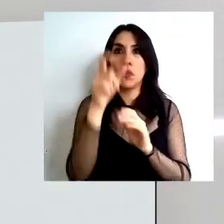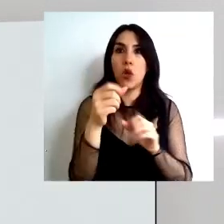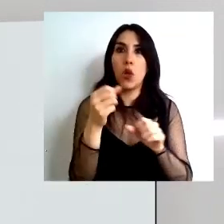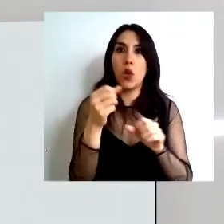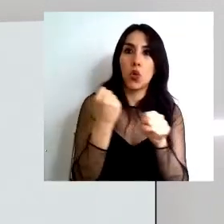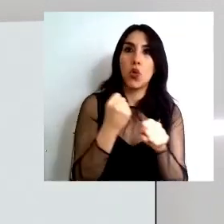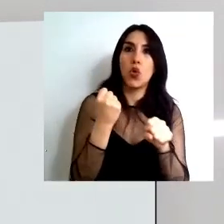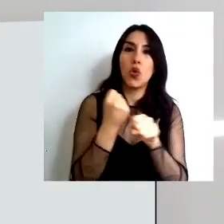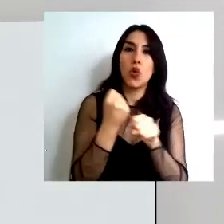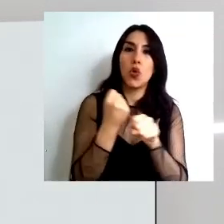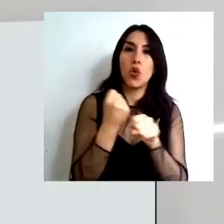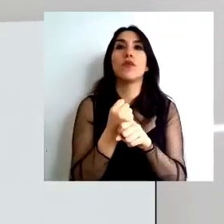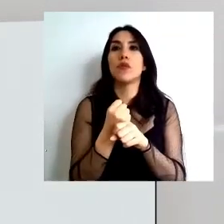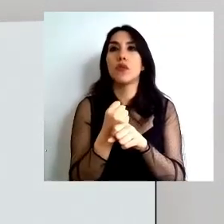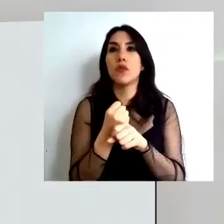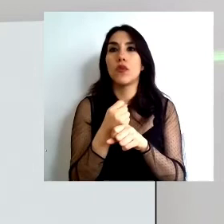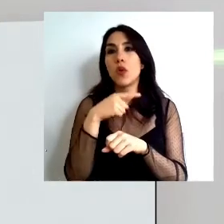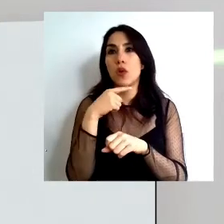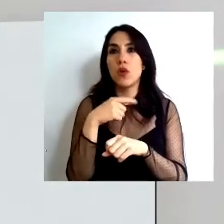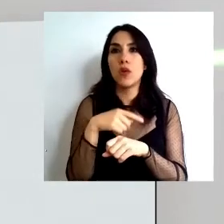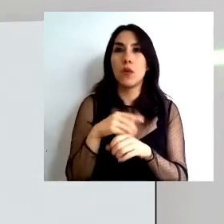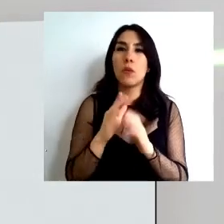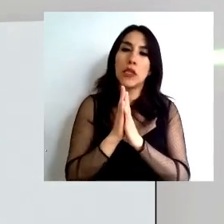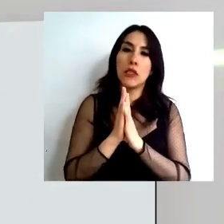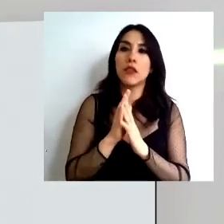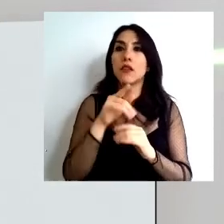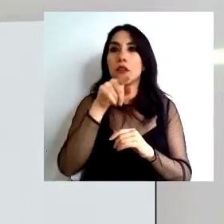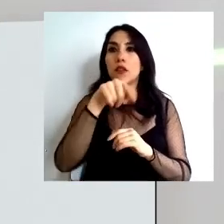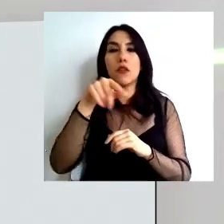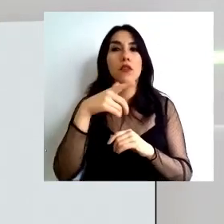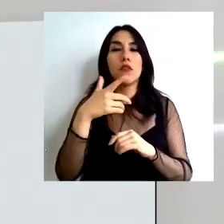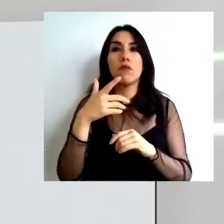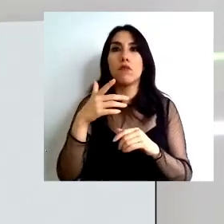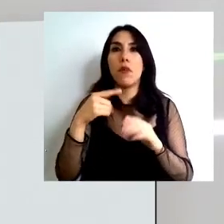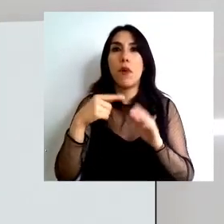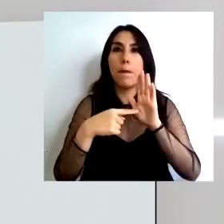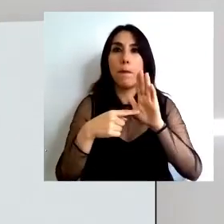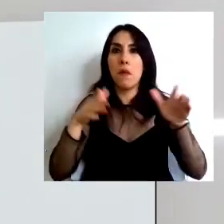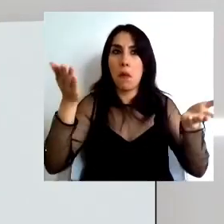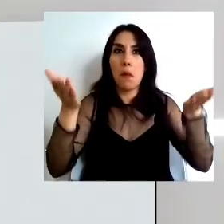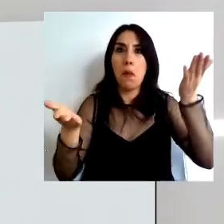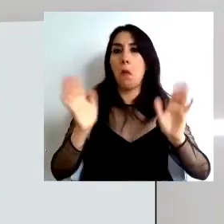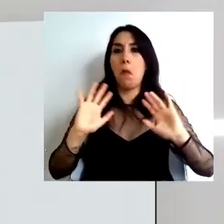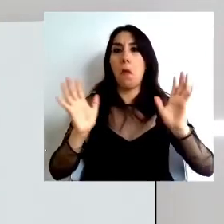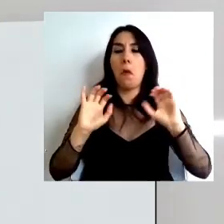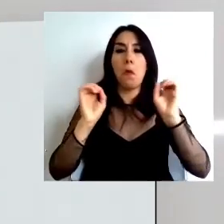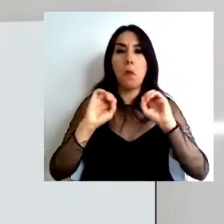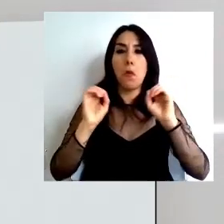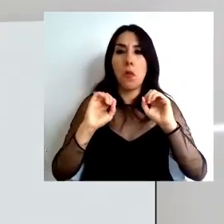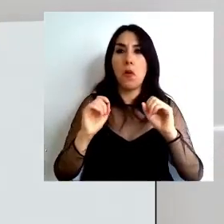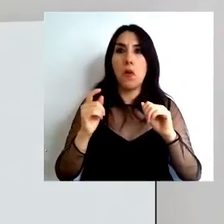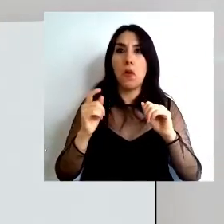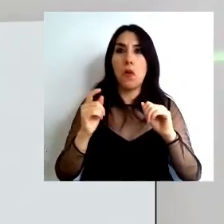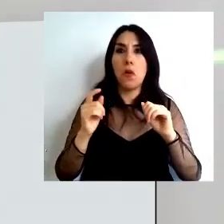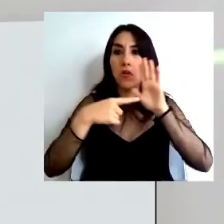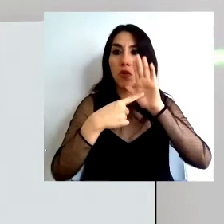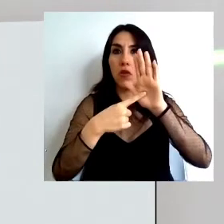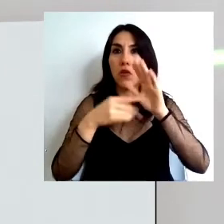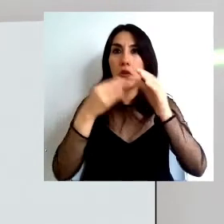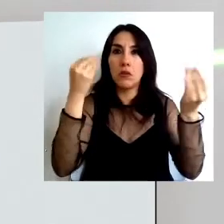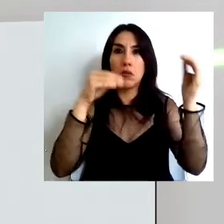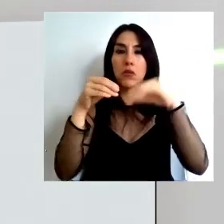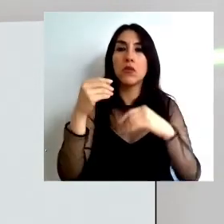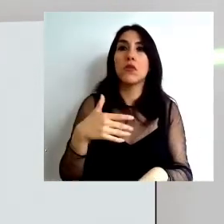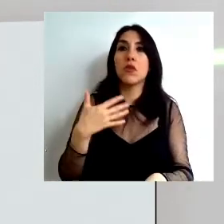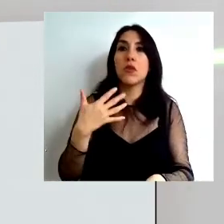it's only so many, and this helped us. So first to find out the key indicator, and then to find a way